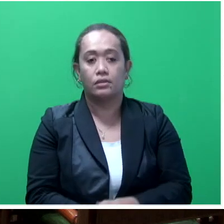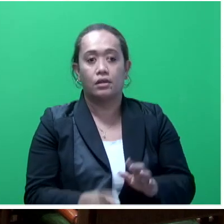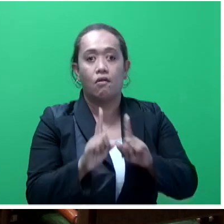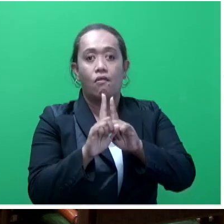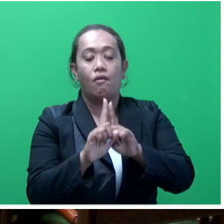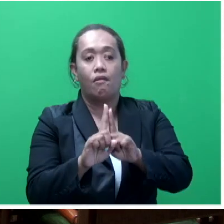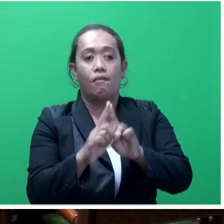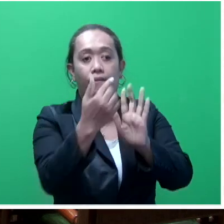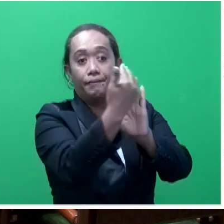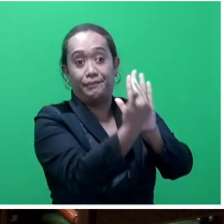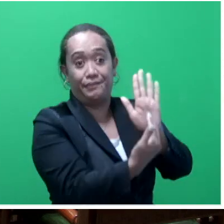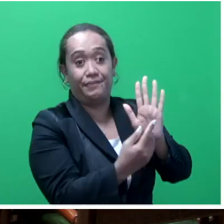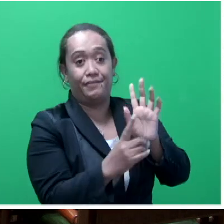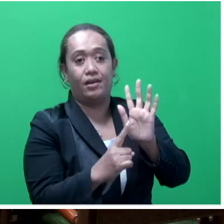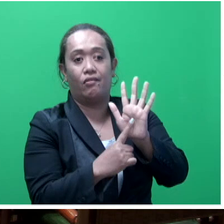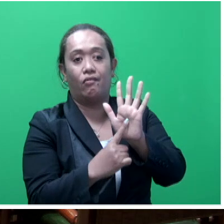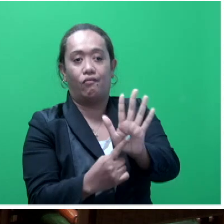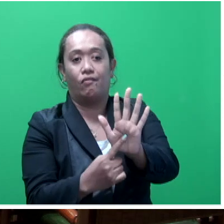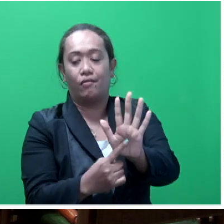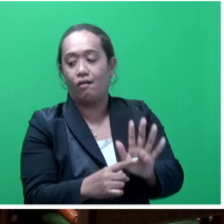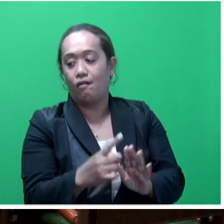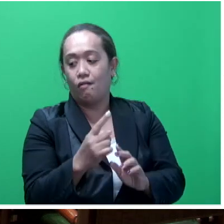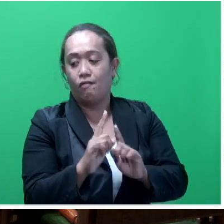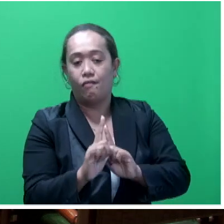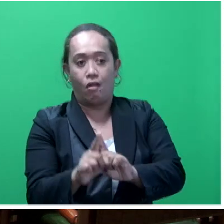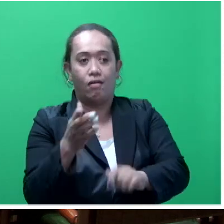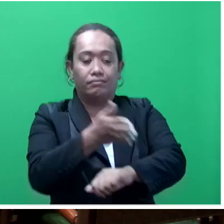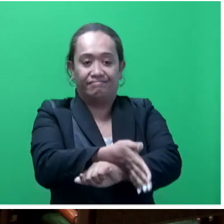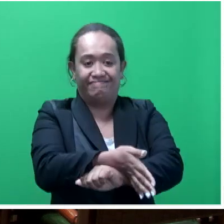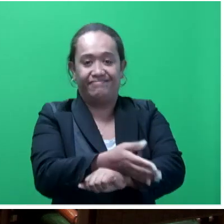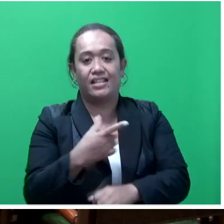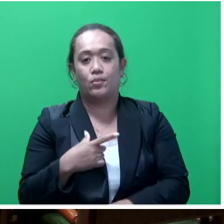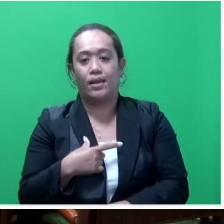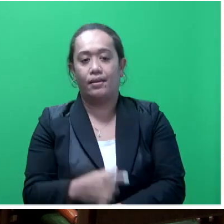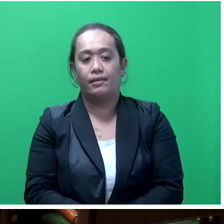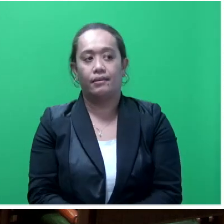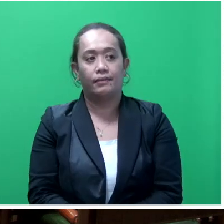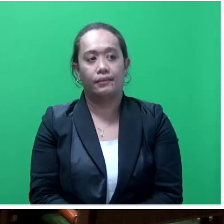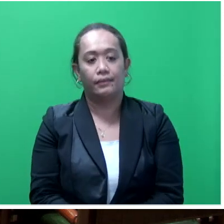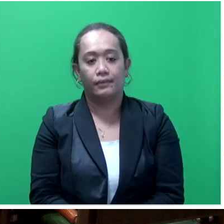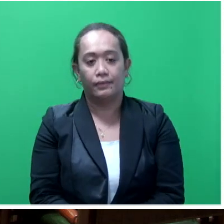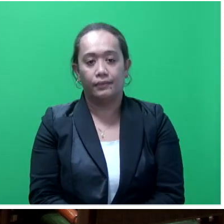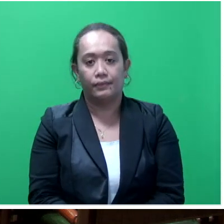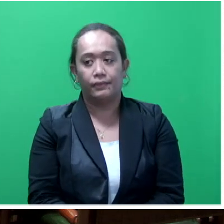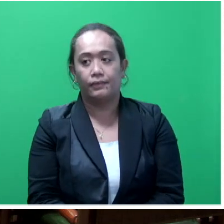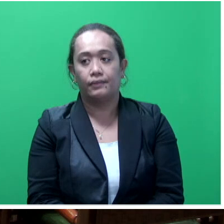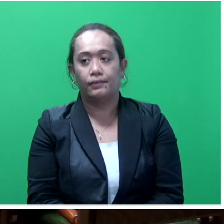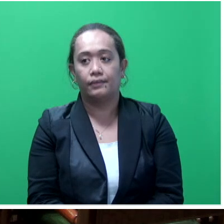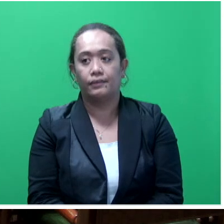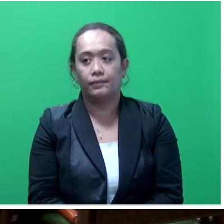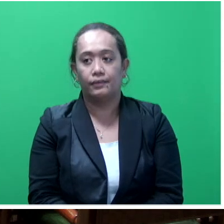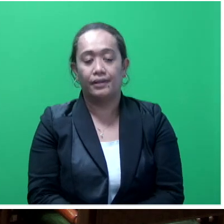times, I will allow a suspension motion to be moved. And I now call upon the Leader of Government in